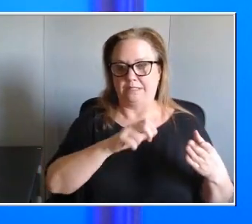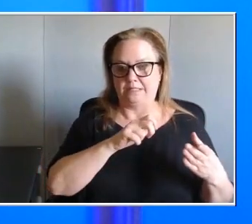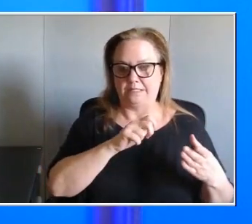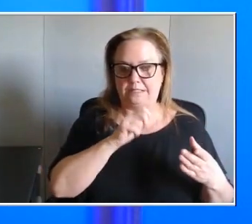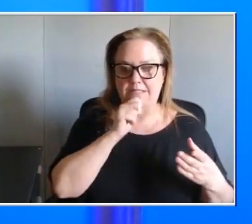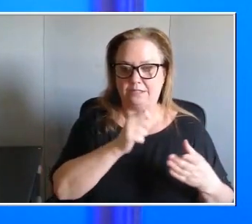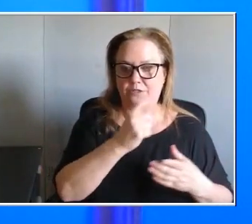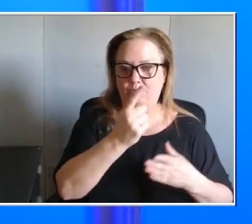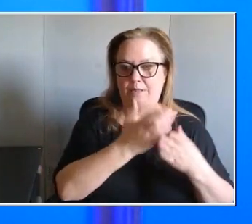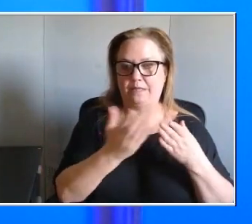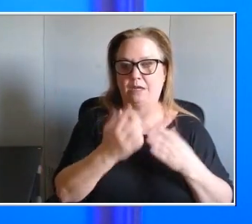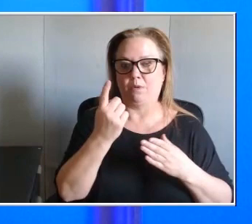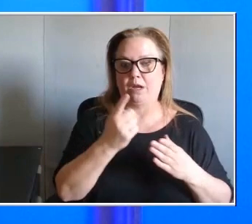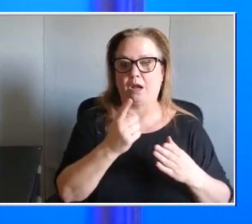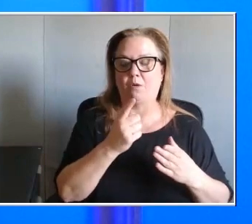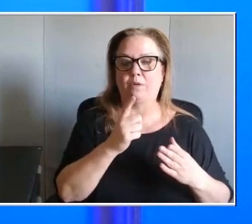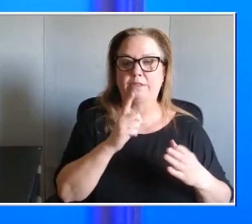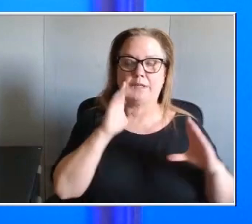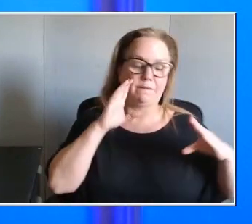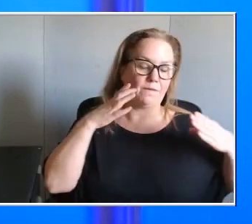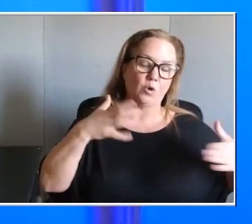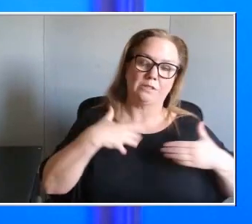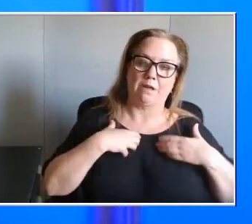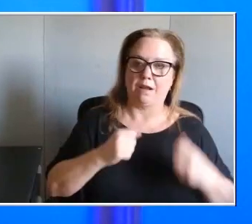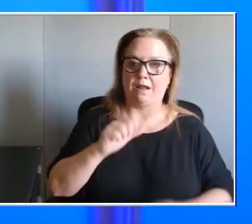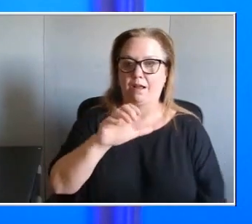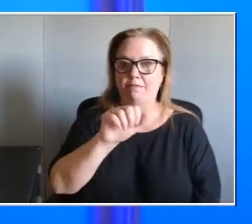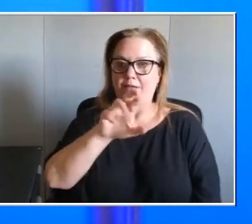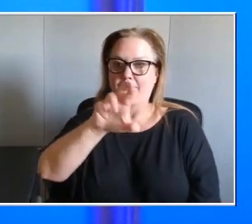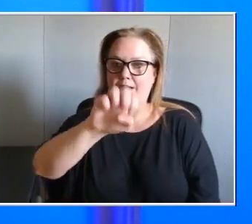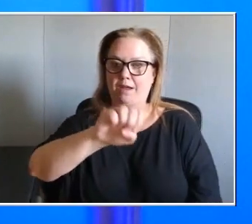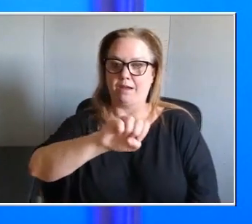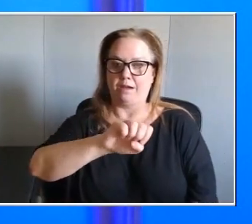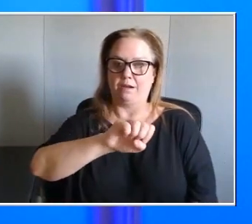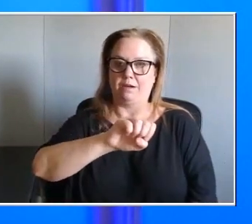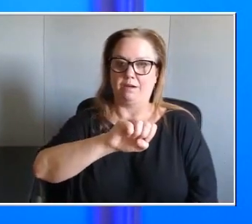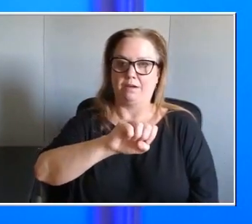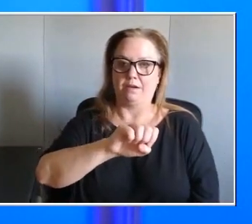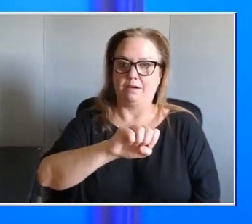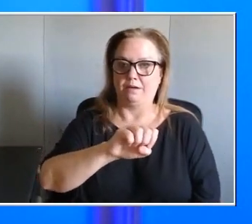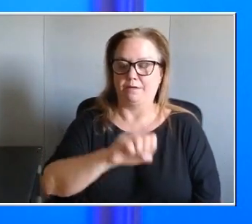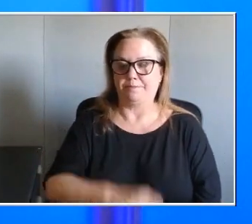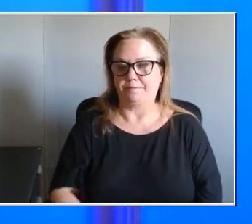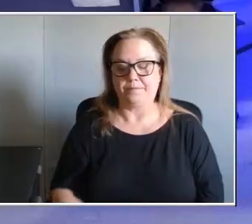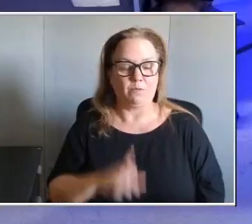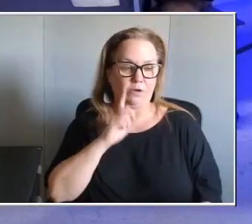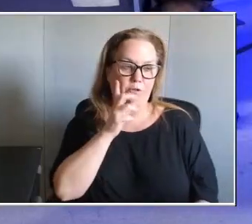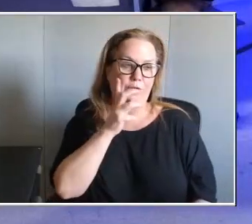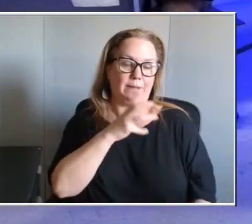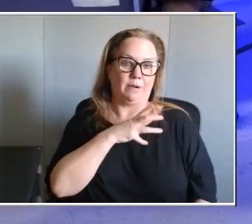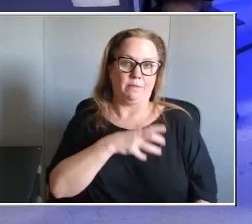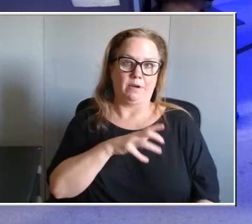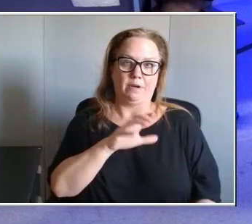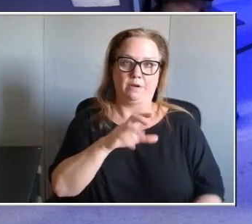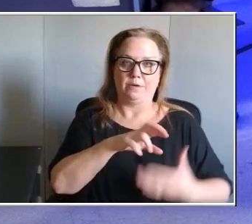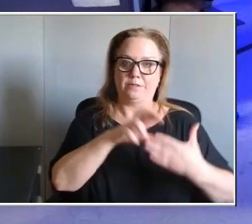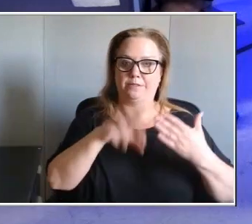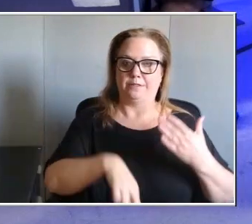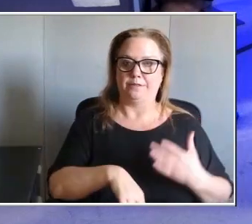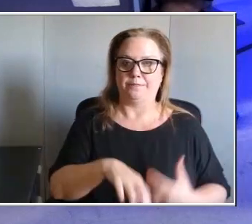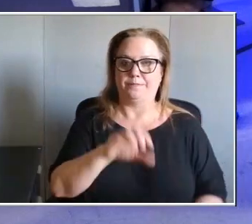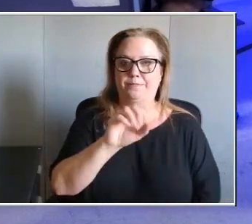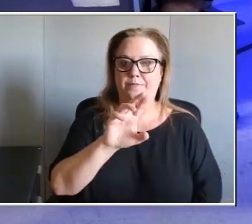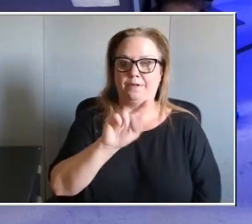thing. We only focus on healthcare, but there's so many different factors that go into play when we look at maternal outcomes. Yeah, that's a big deal. Okay,